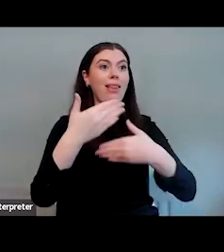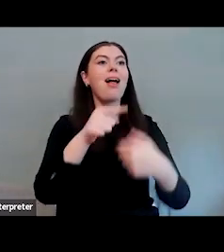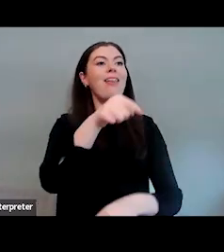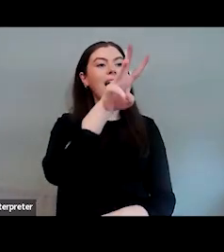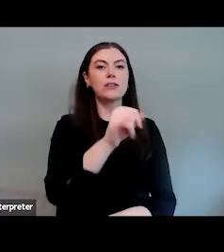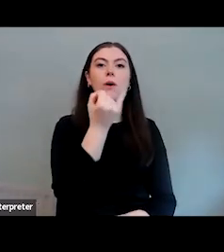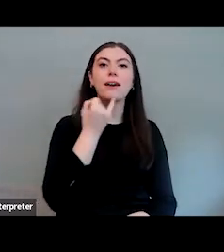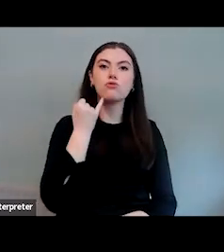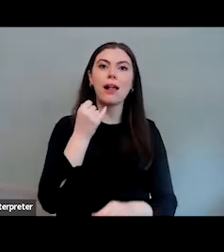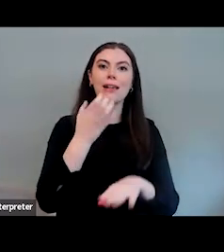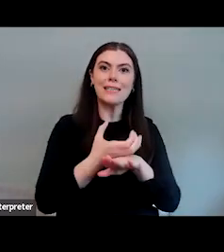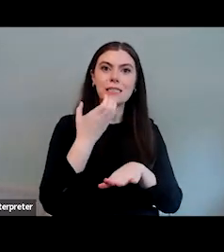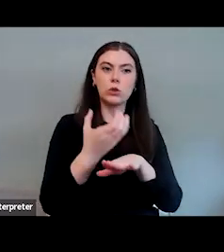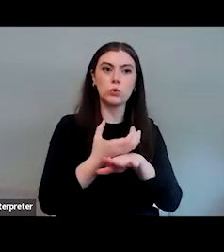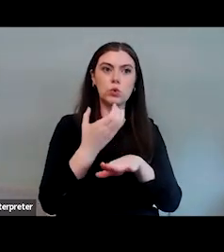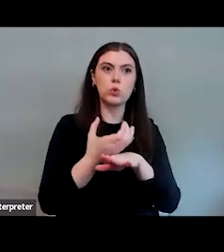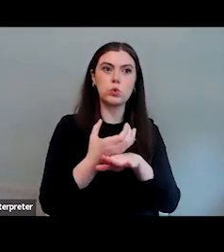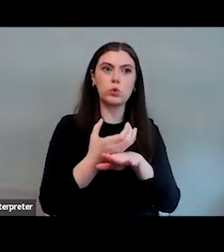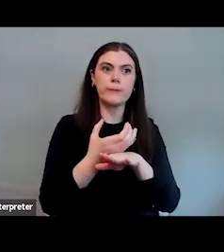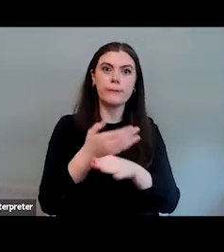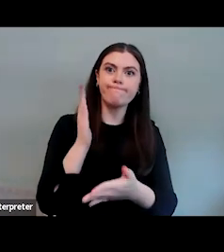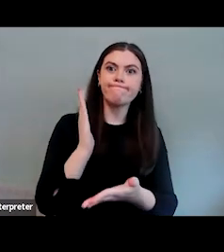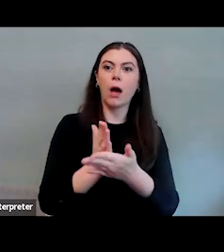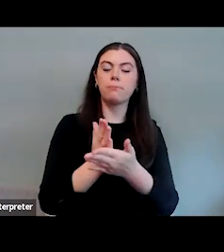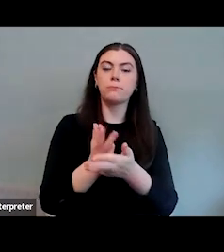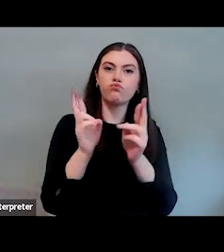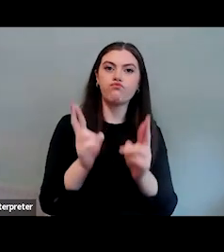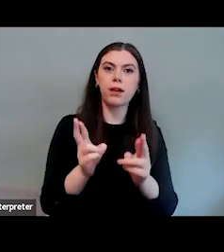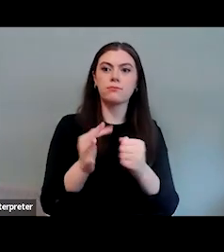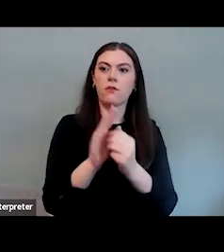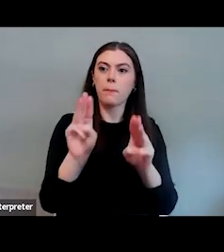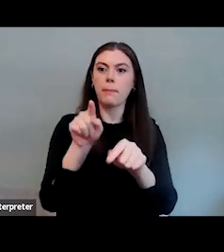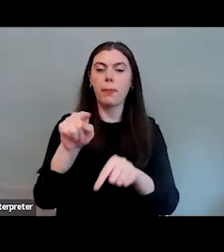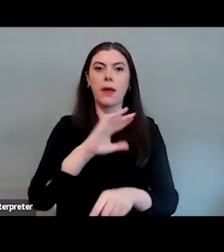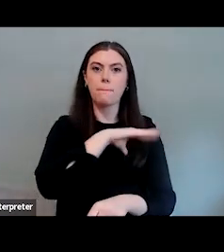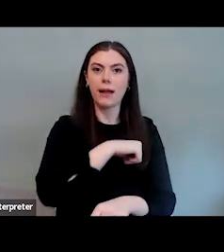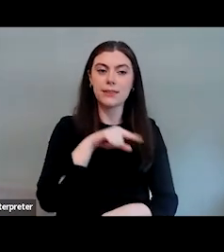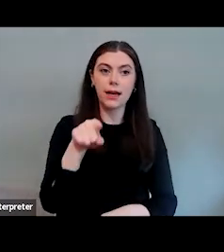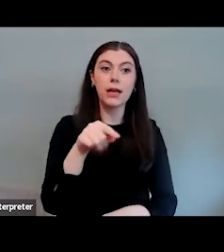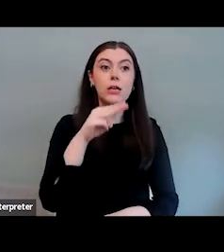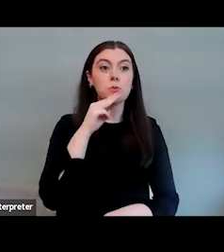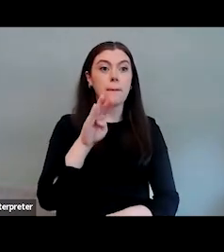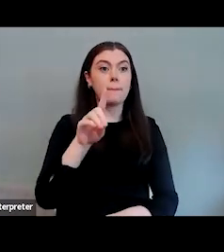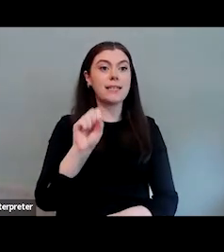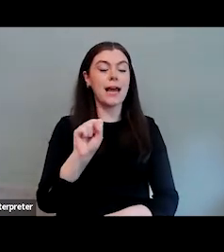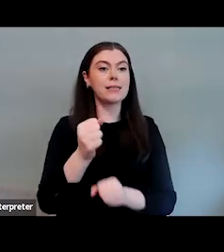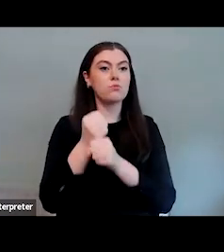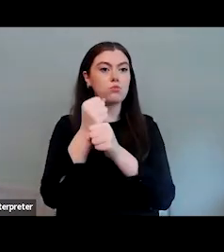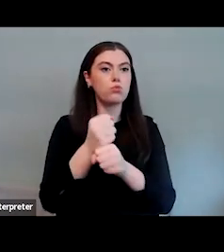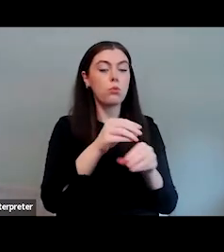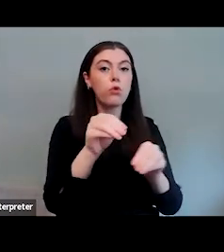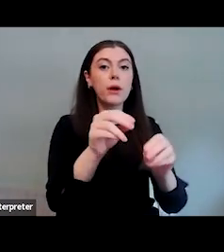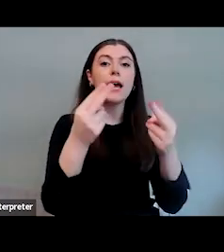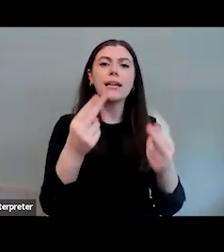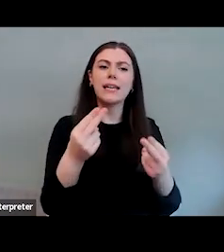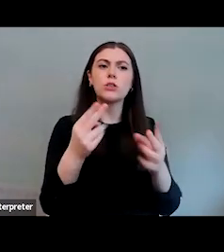continue violating Palestinian rights and international law. And thus our response as BDS movement needs to be cutting all the chains